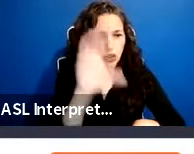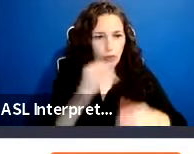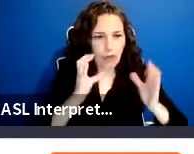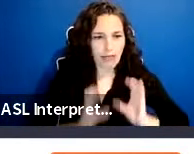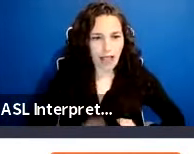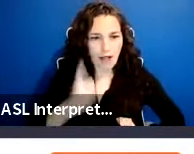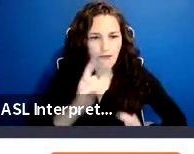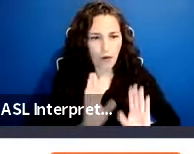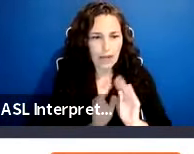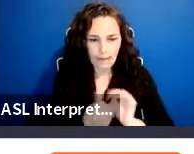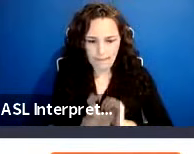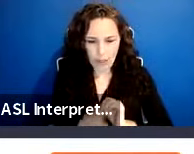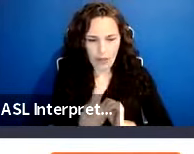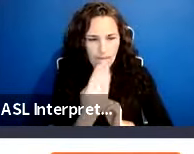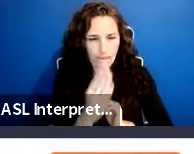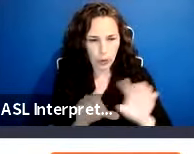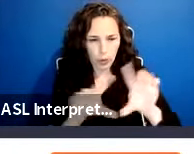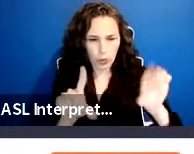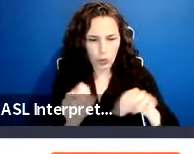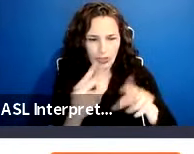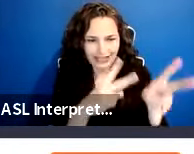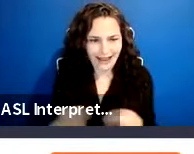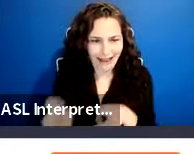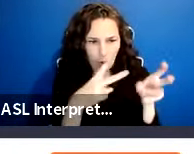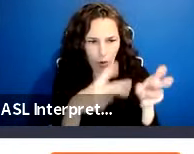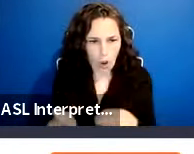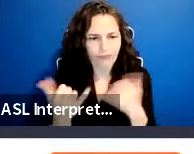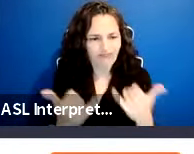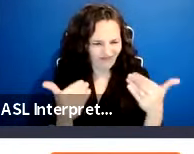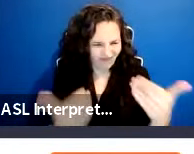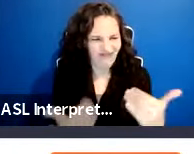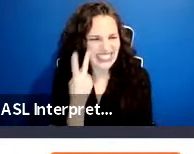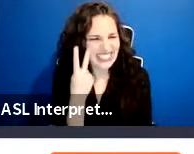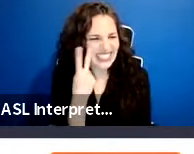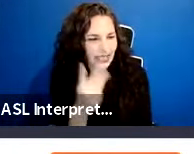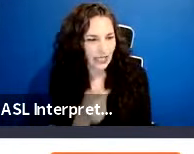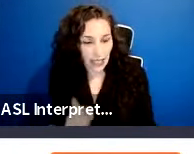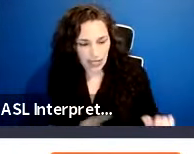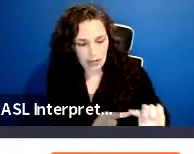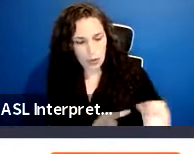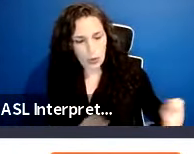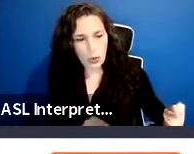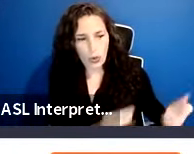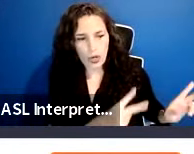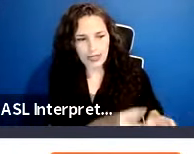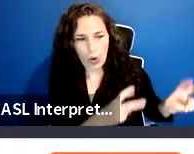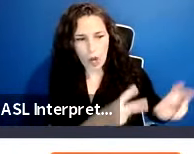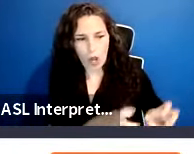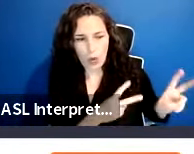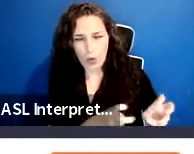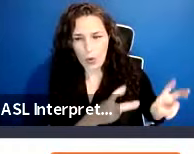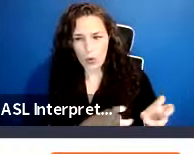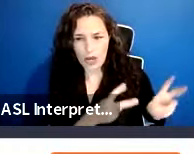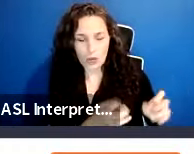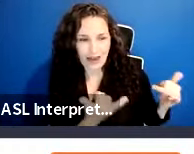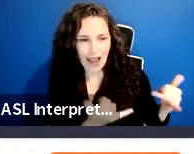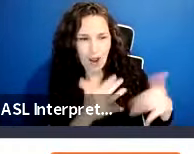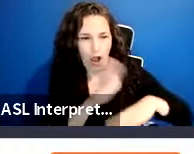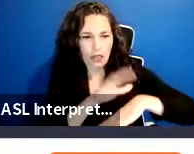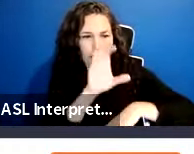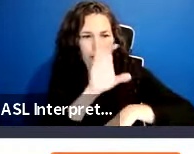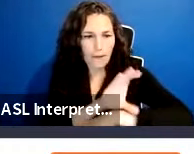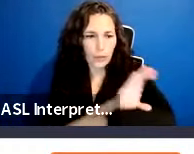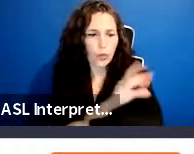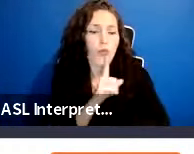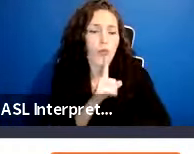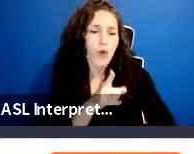click on download. In fact, I'll just do that right now. You see it's downloading to my computer. Typically, when you download things